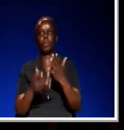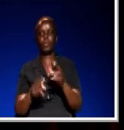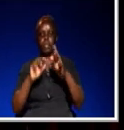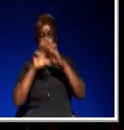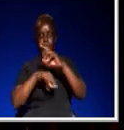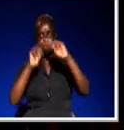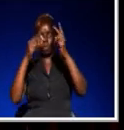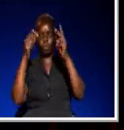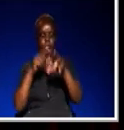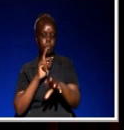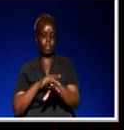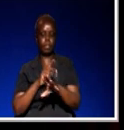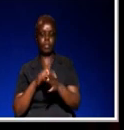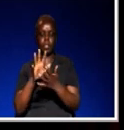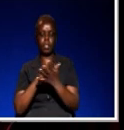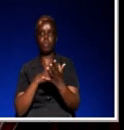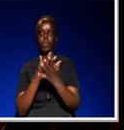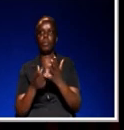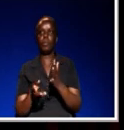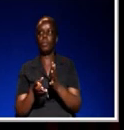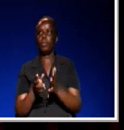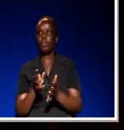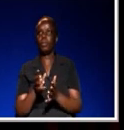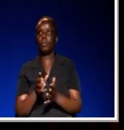table. Let's look at